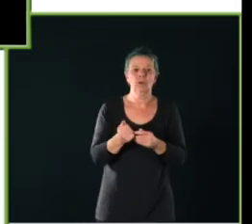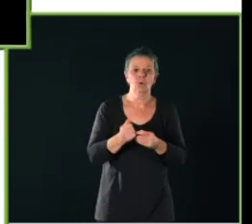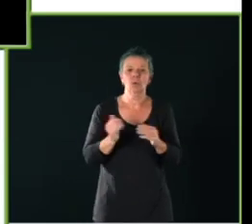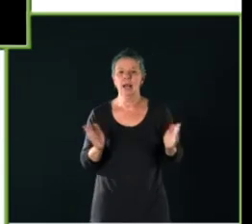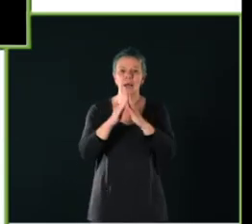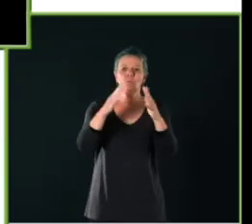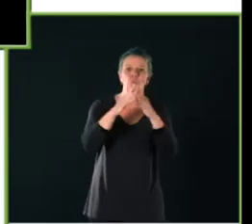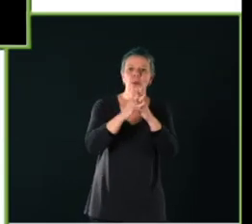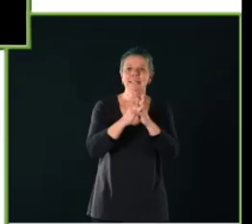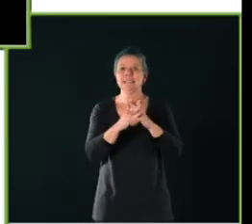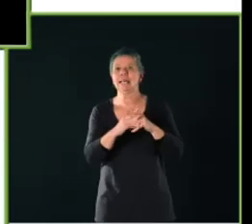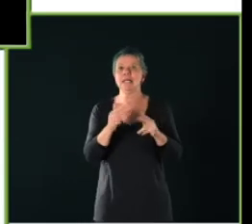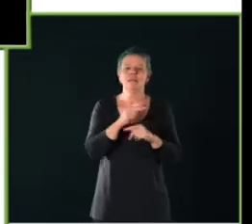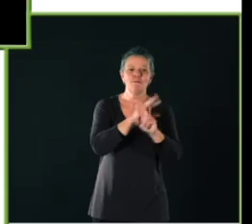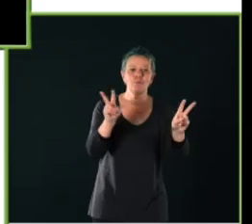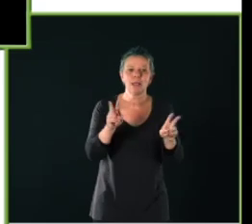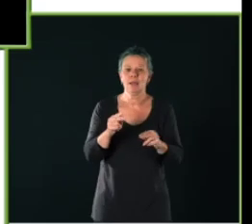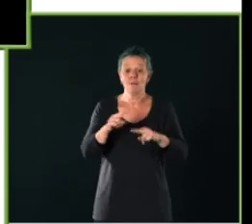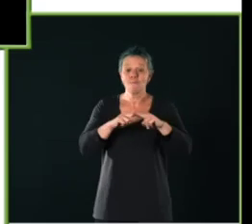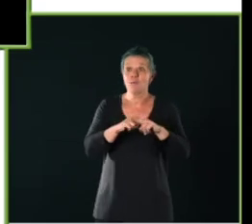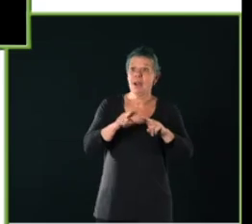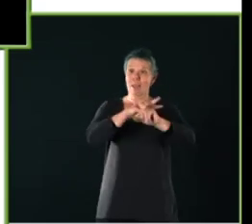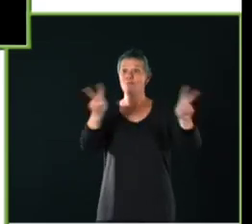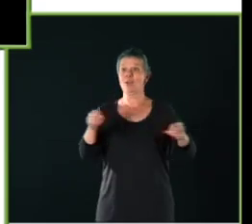parking wardens could give out bouquets, not tickets.